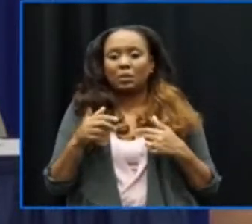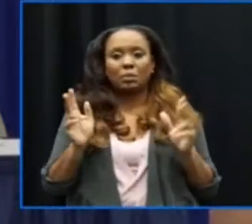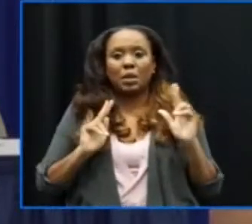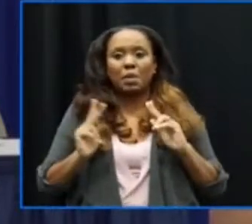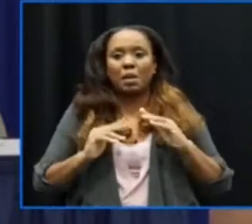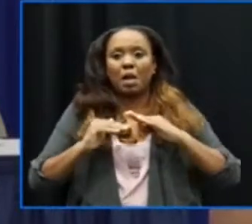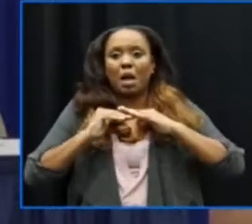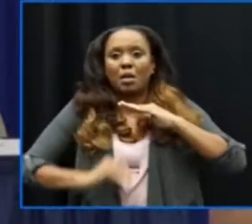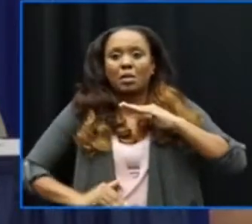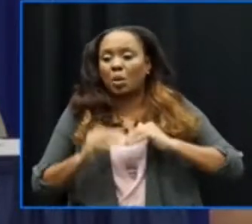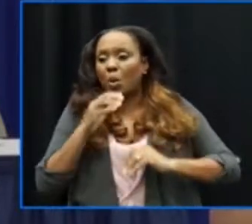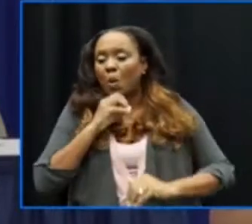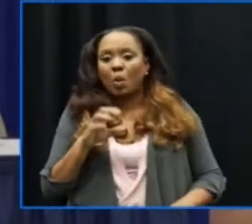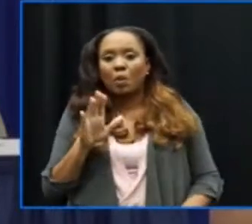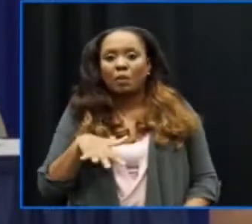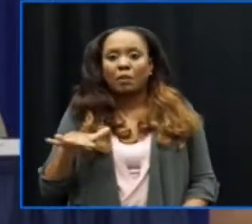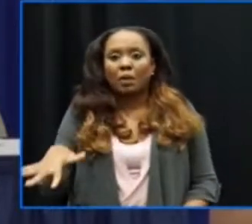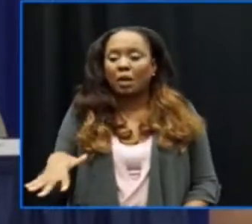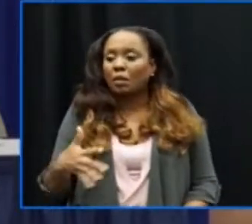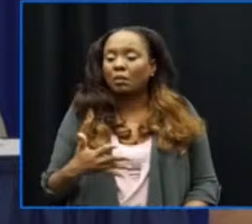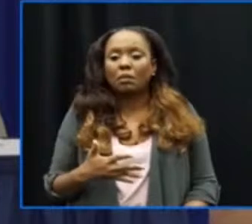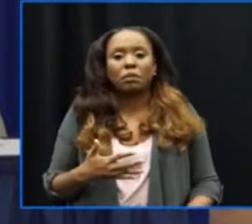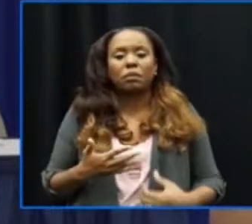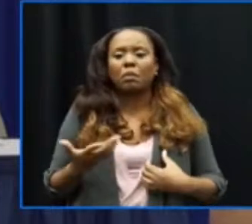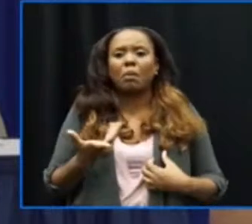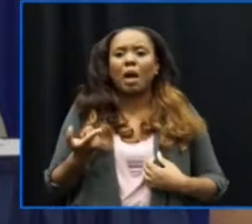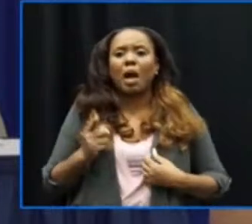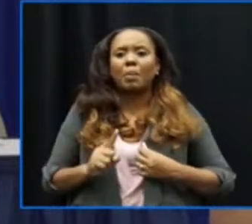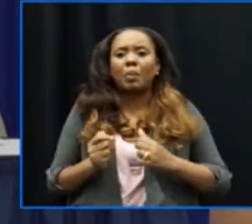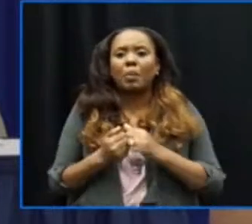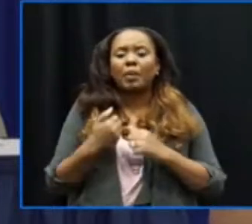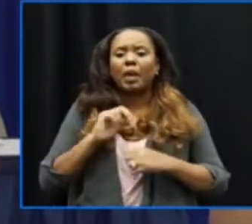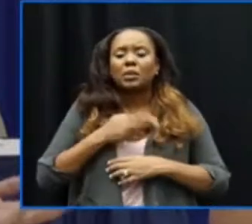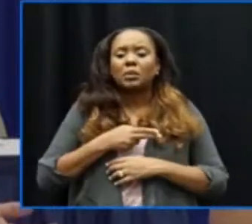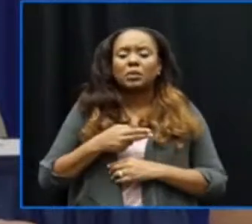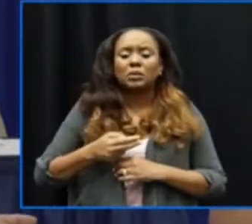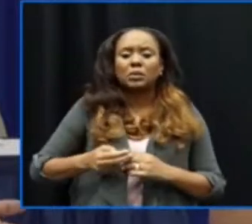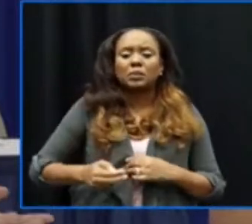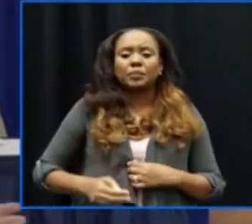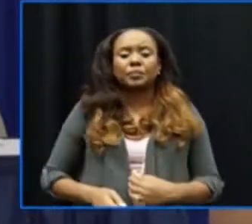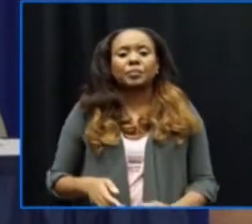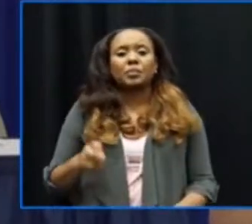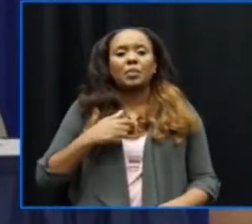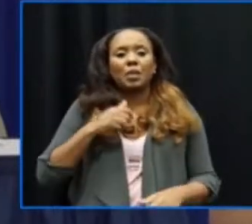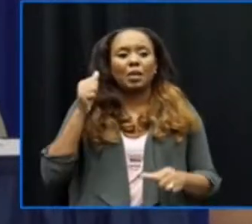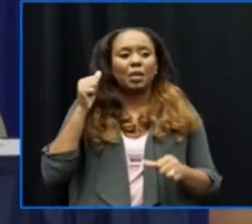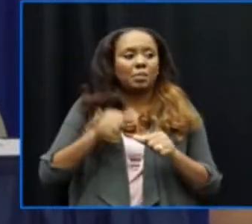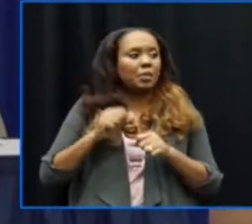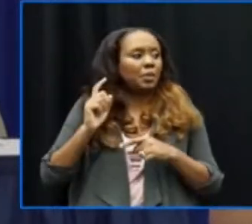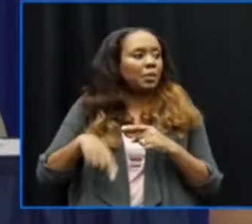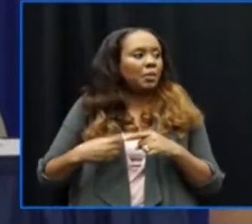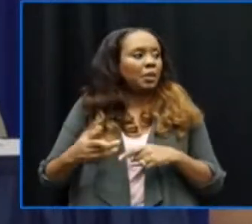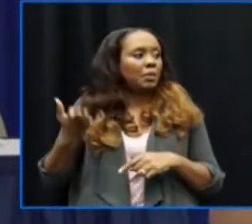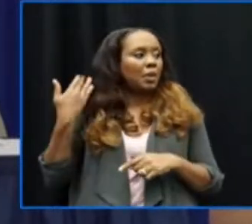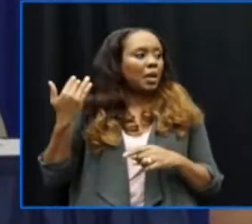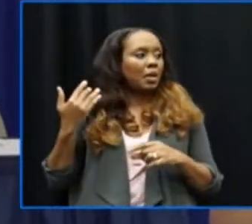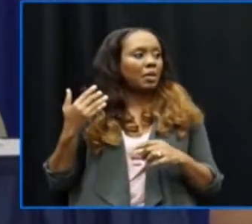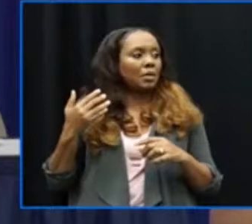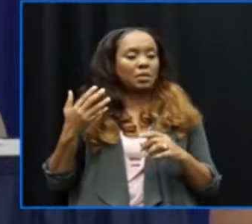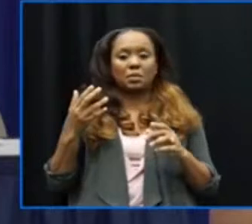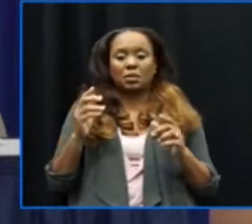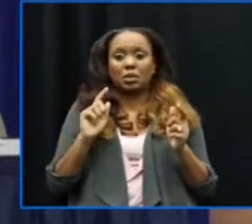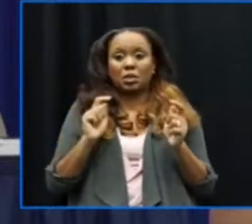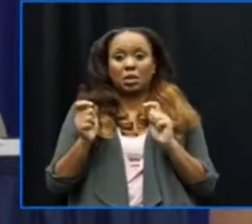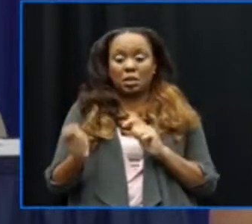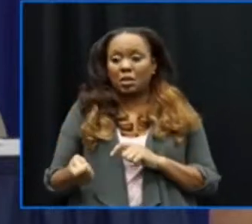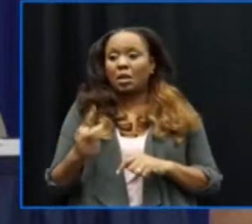we have to consider the urgency of it. I remember when the previous reforms were being discussed, I heard about